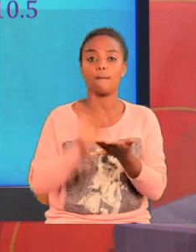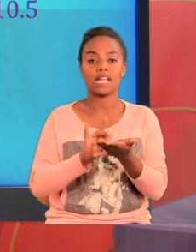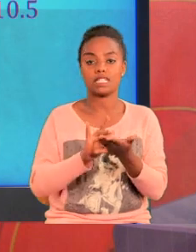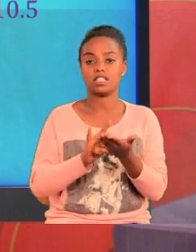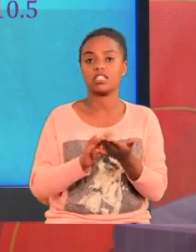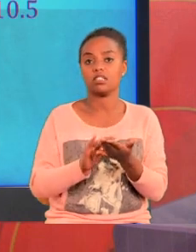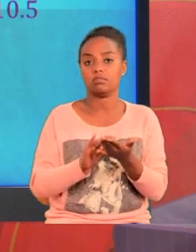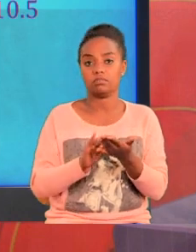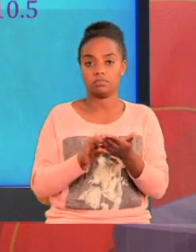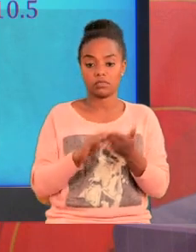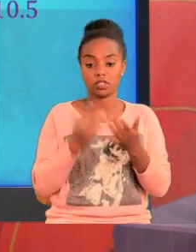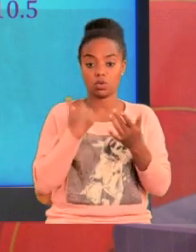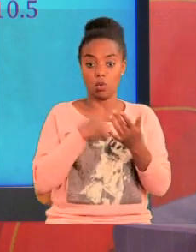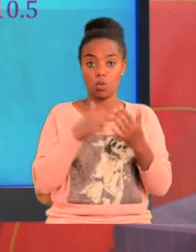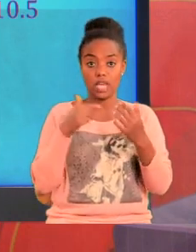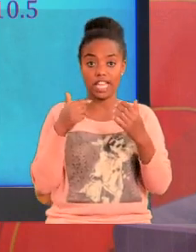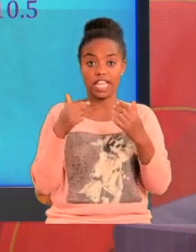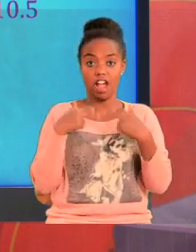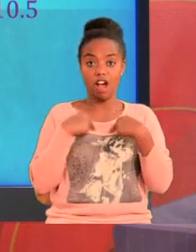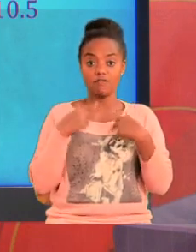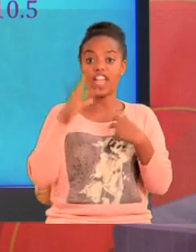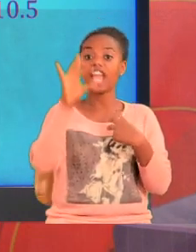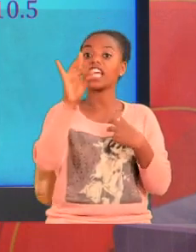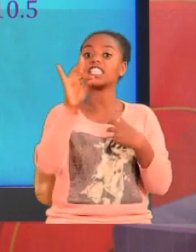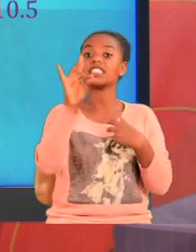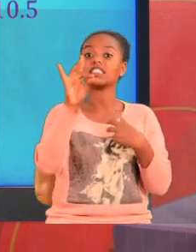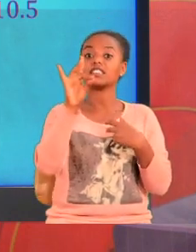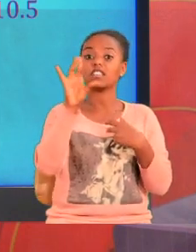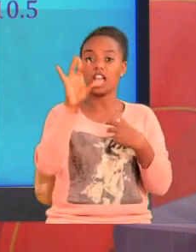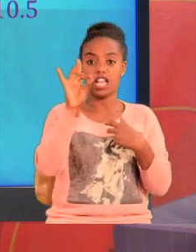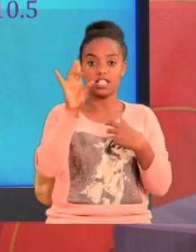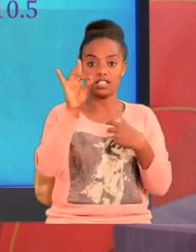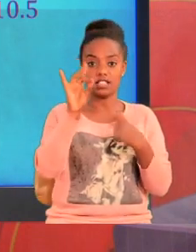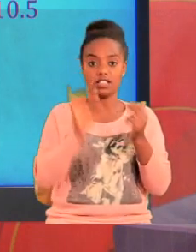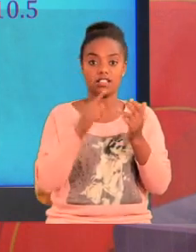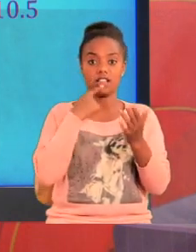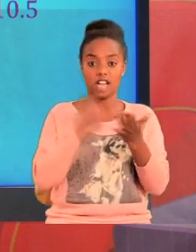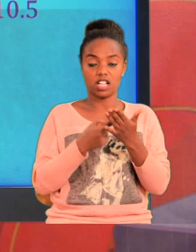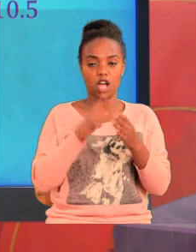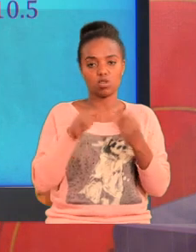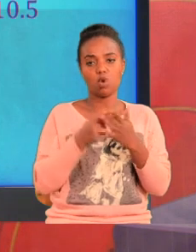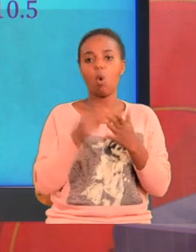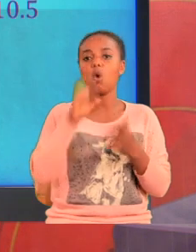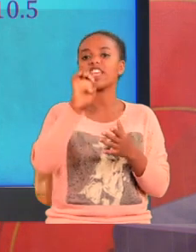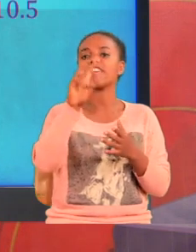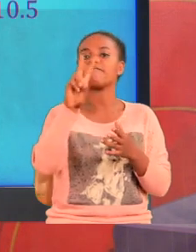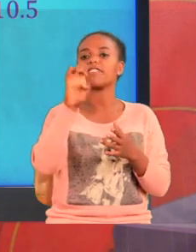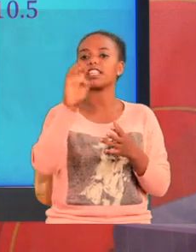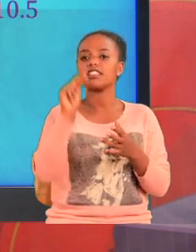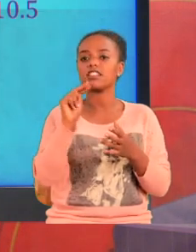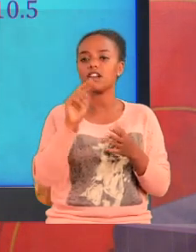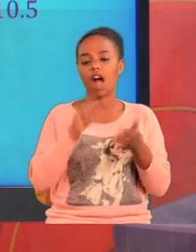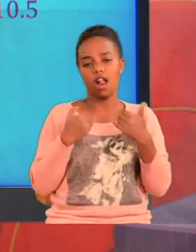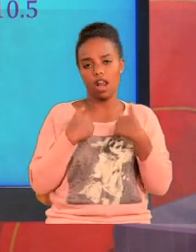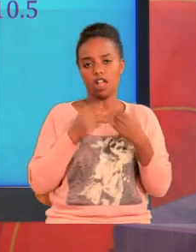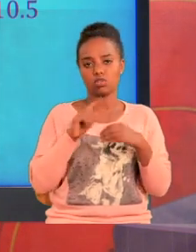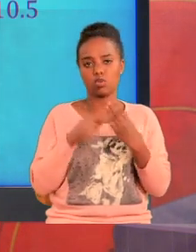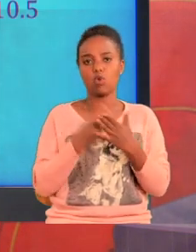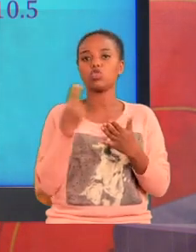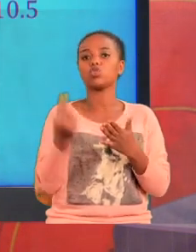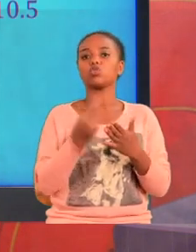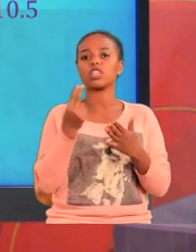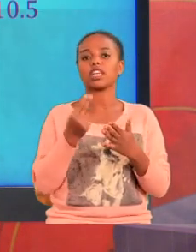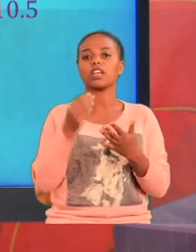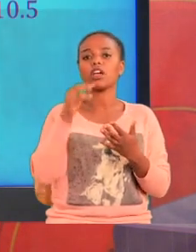we have 8 data set, is even. The number of data is even. In this case, we use this formula.